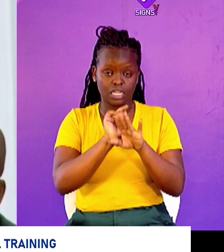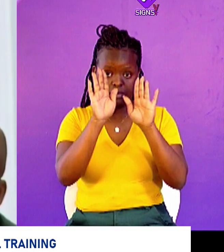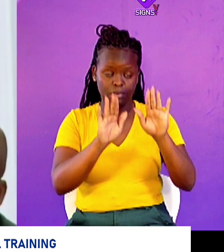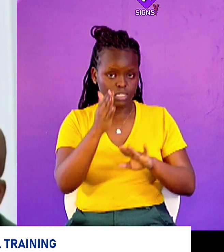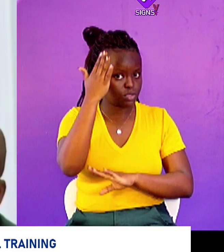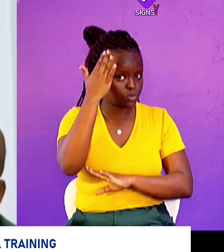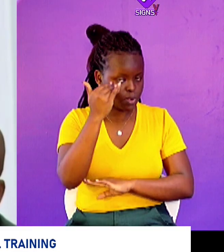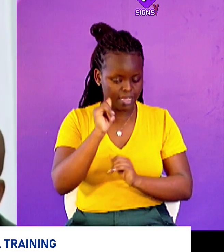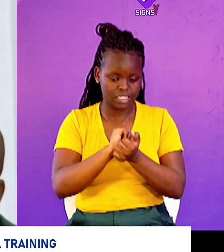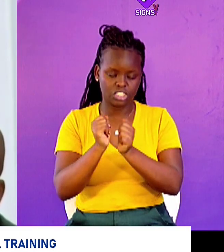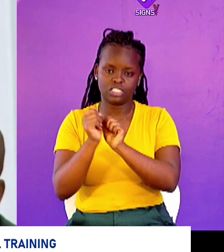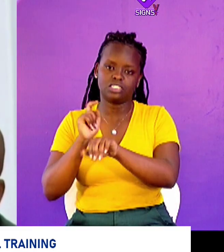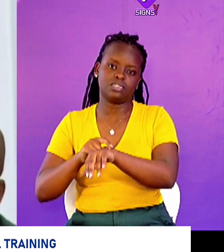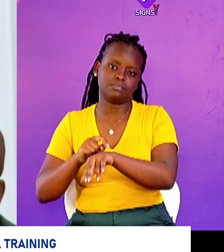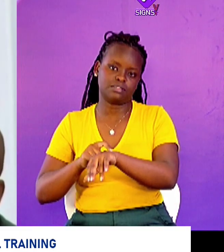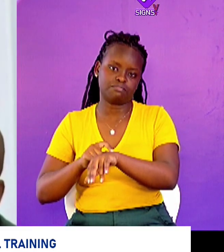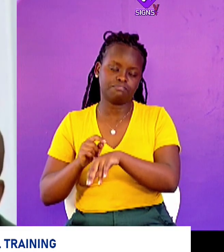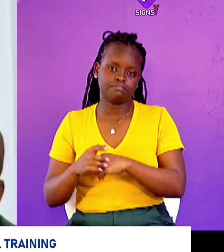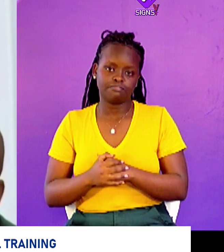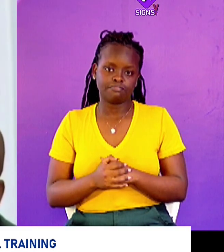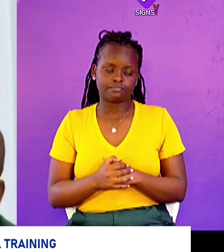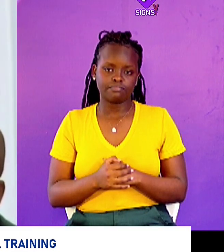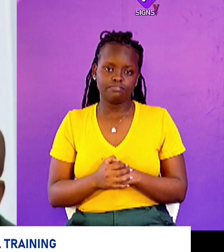because of the changing times. How